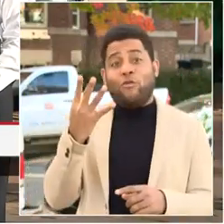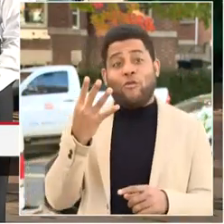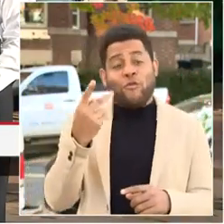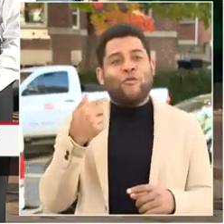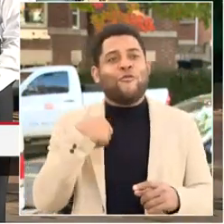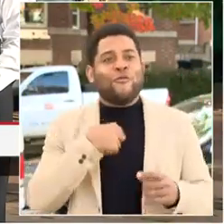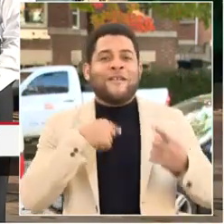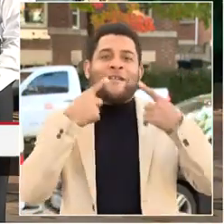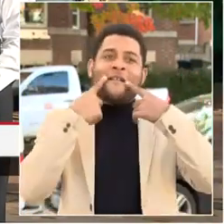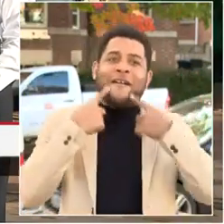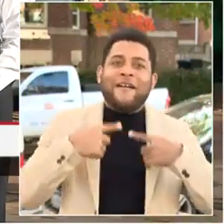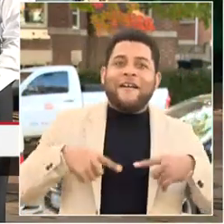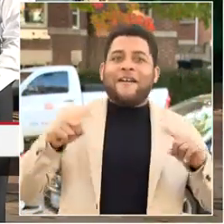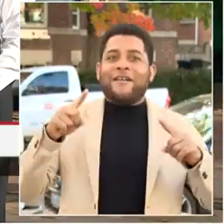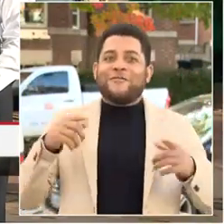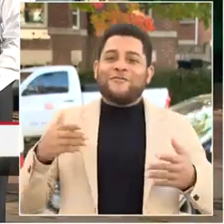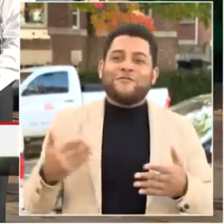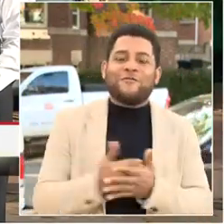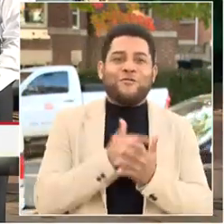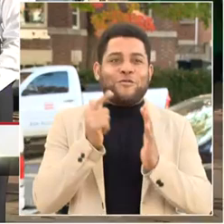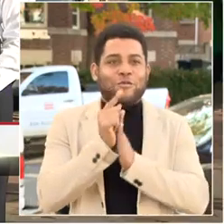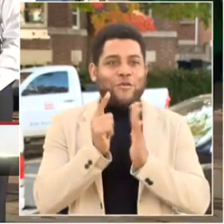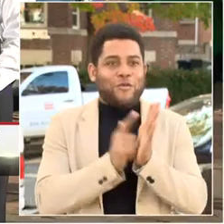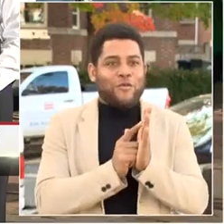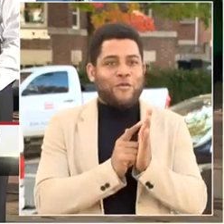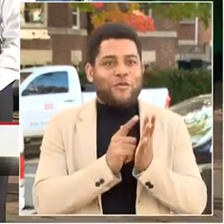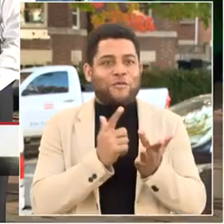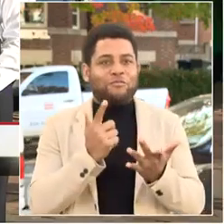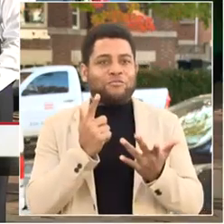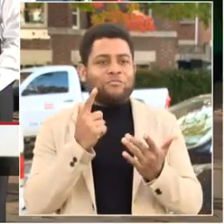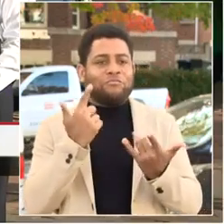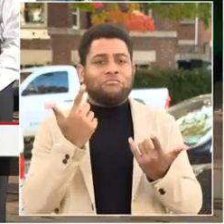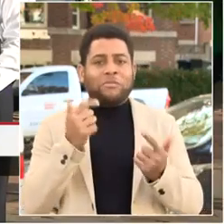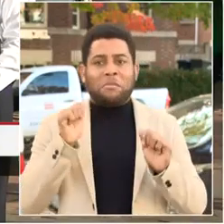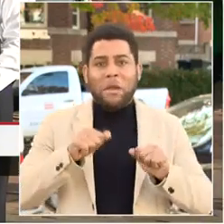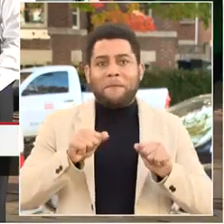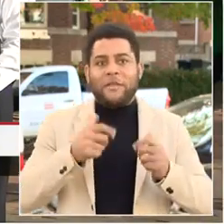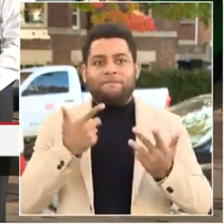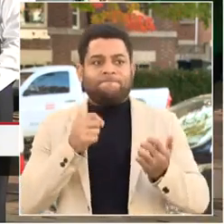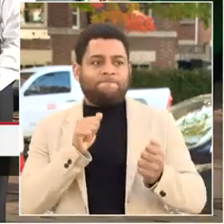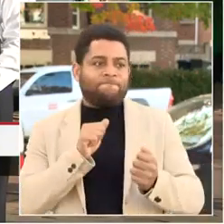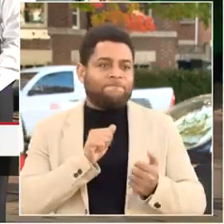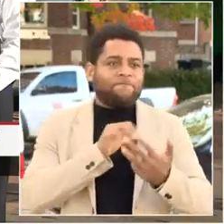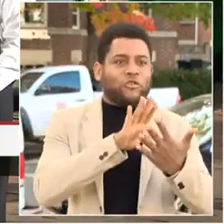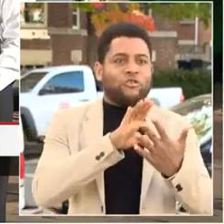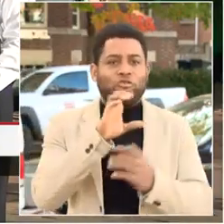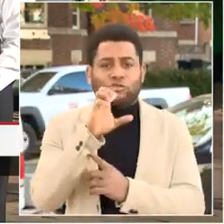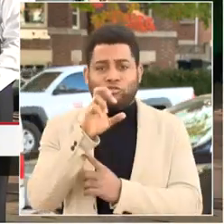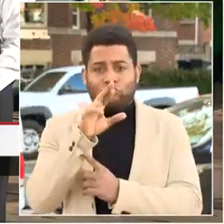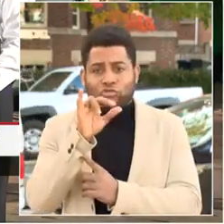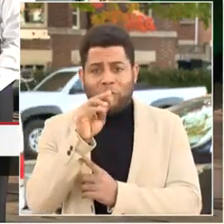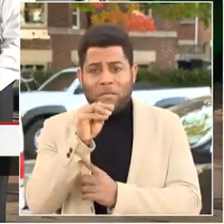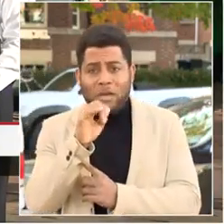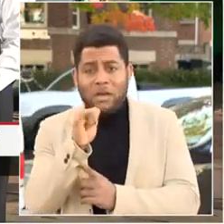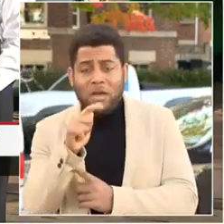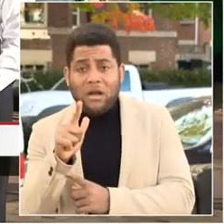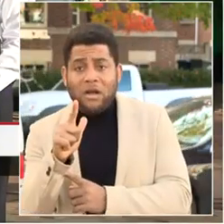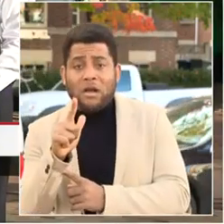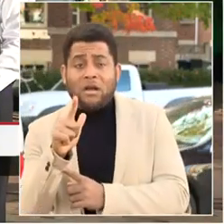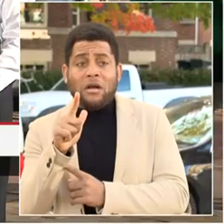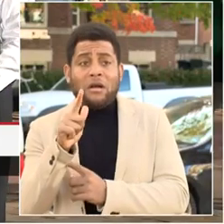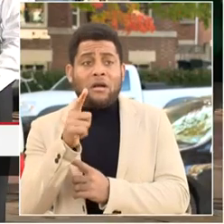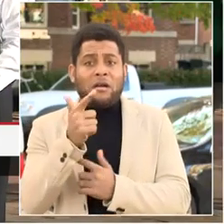law enforcement more tools to hold criminals accountable and keep our neighborhoods safer.